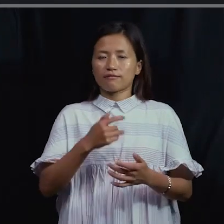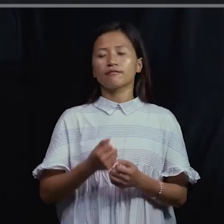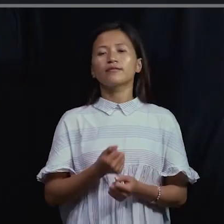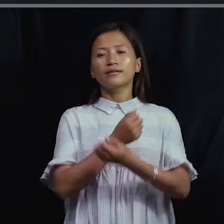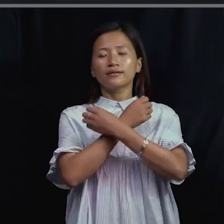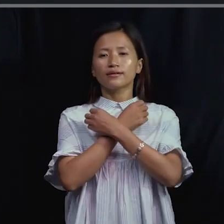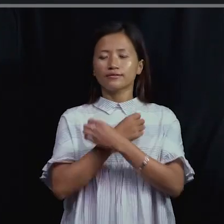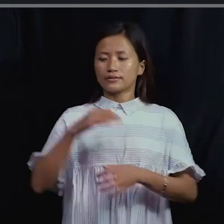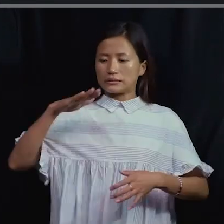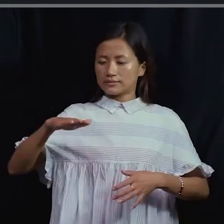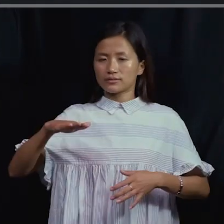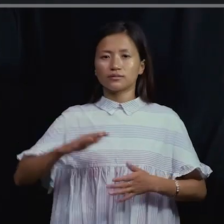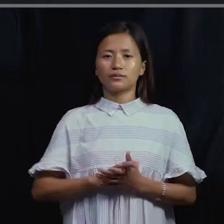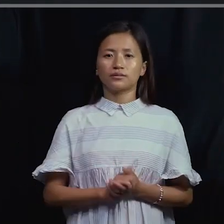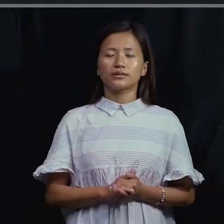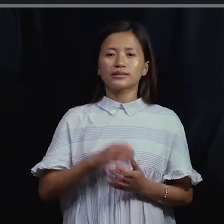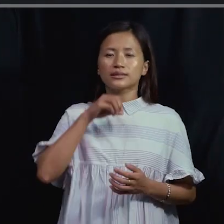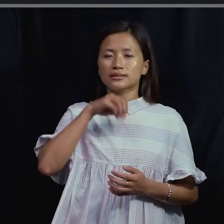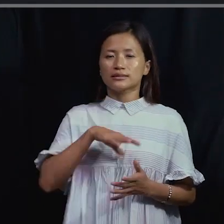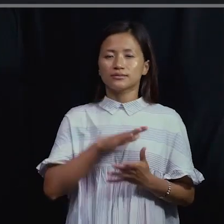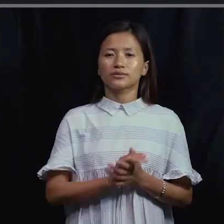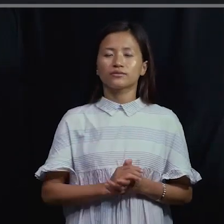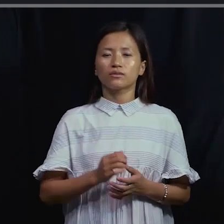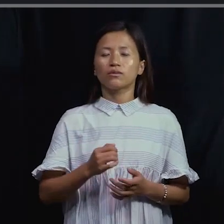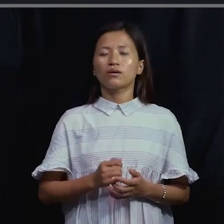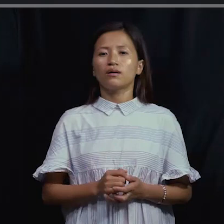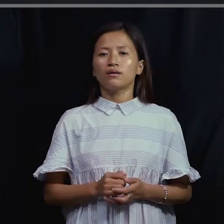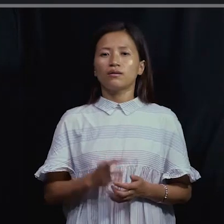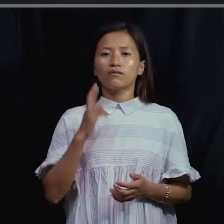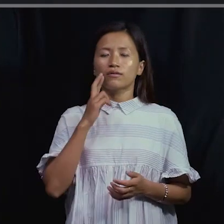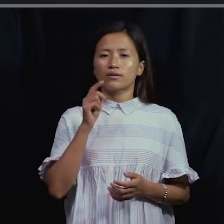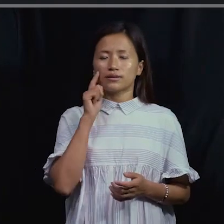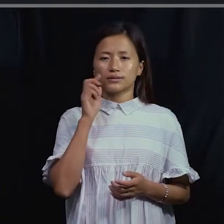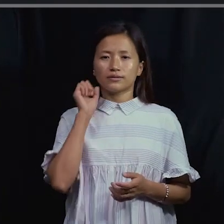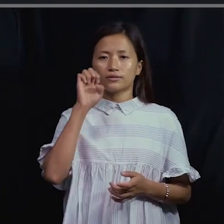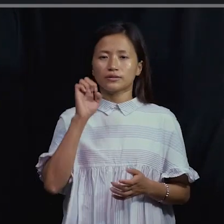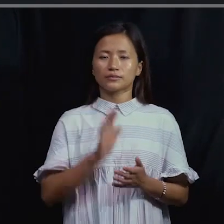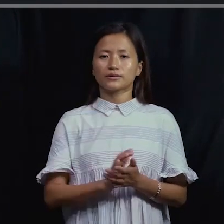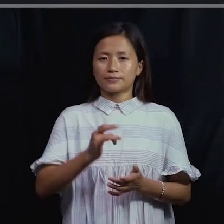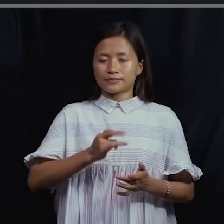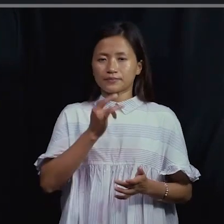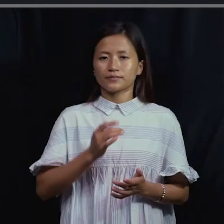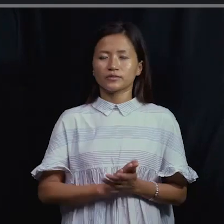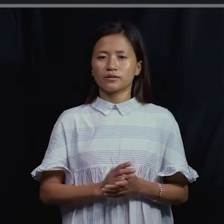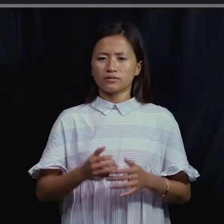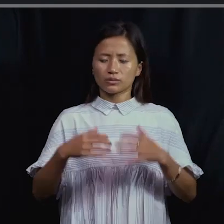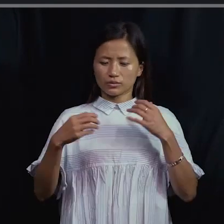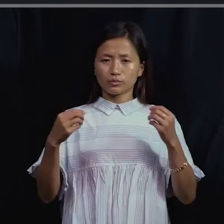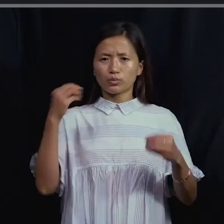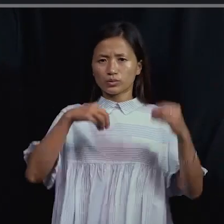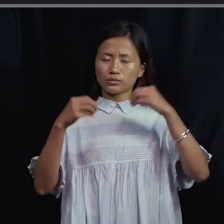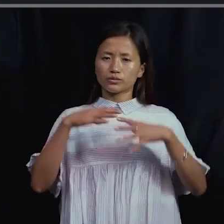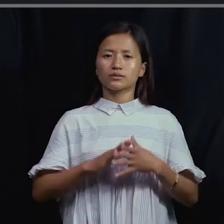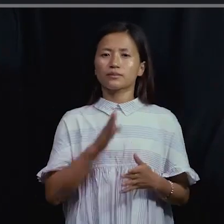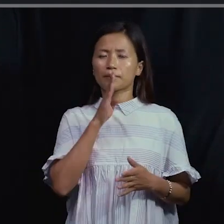means the adolescent really admires himself or herself, and then he would want to dress up properly, he or